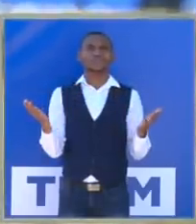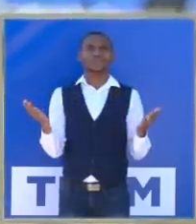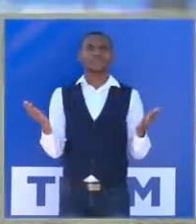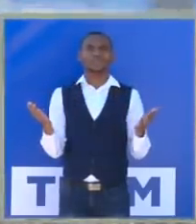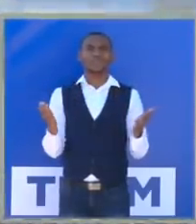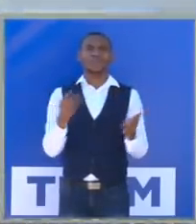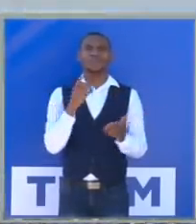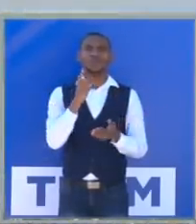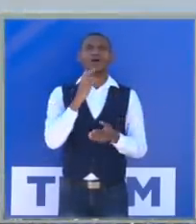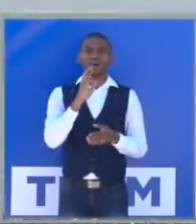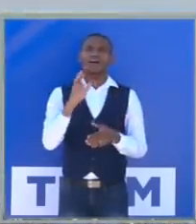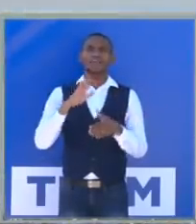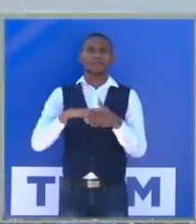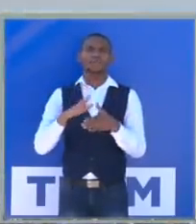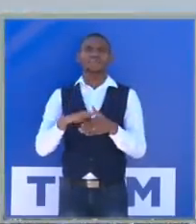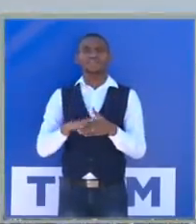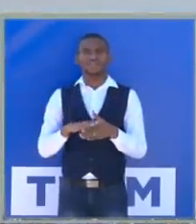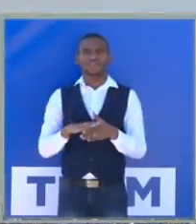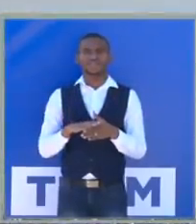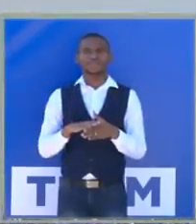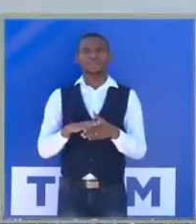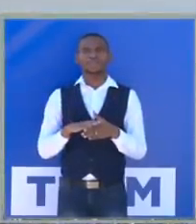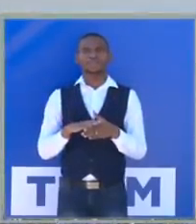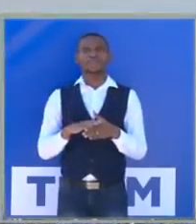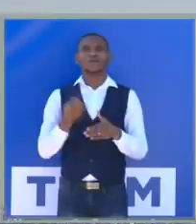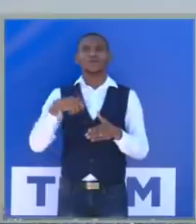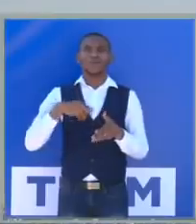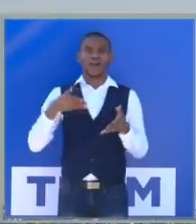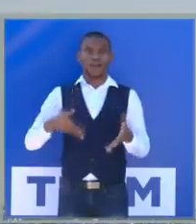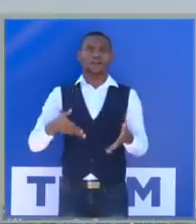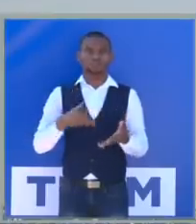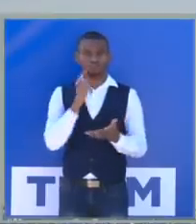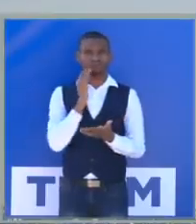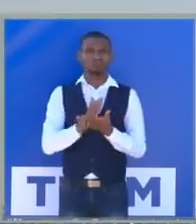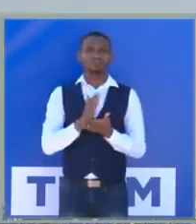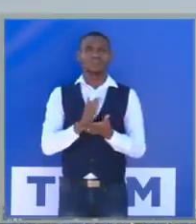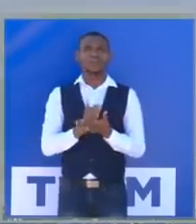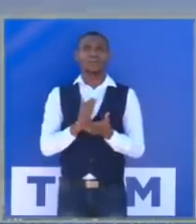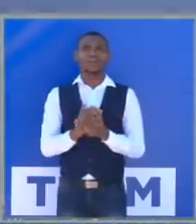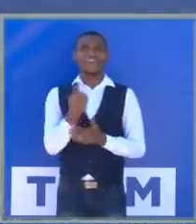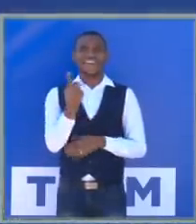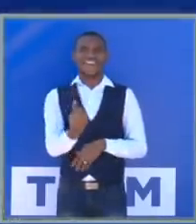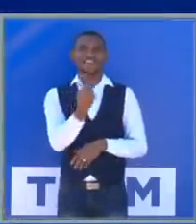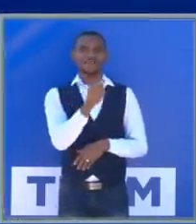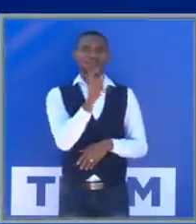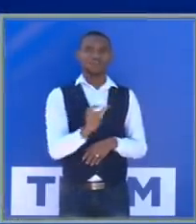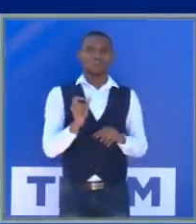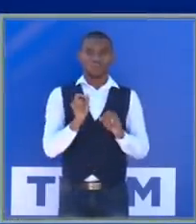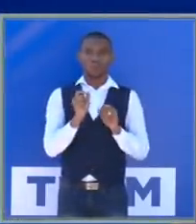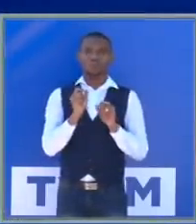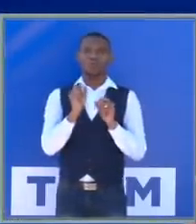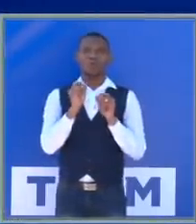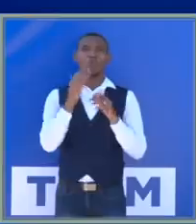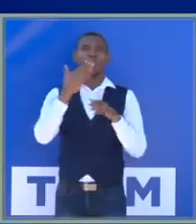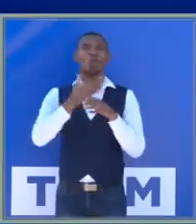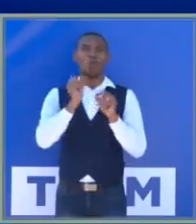you. You are the reason. We are, in fact, every person who wakes up in a DA government